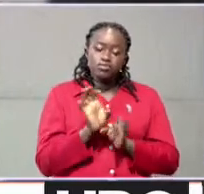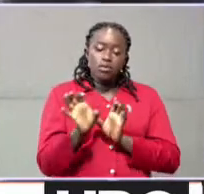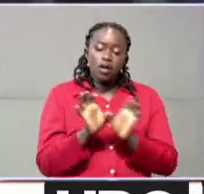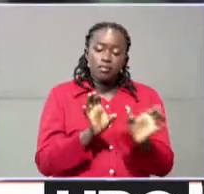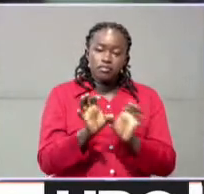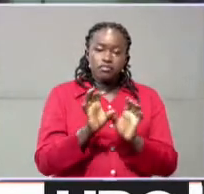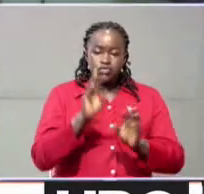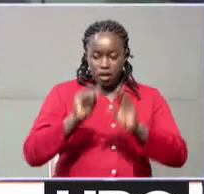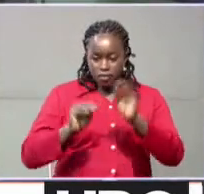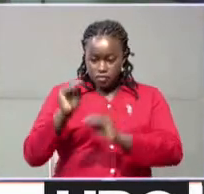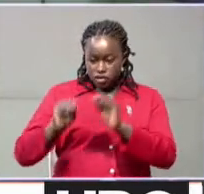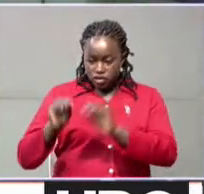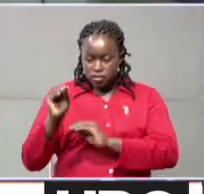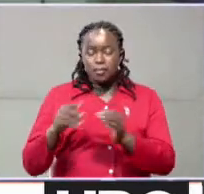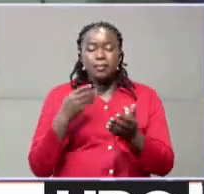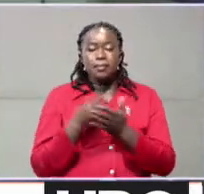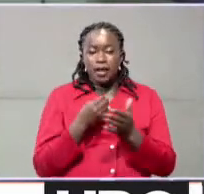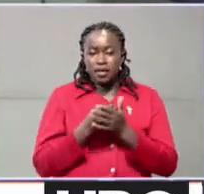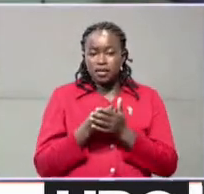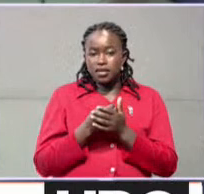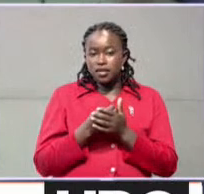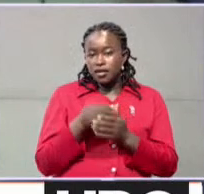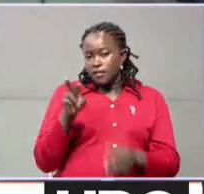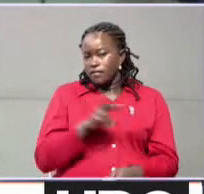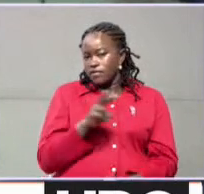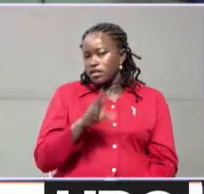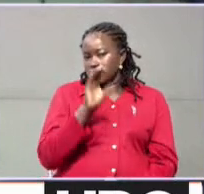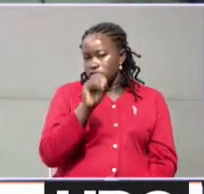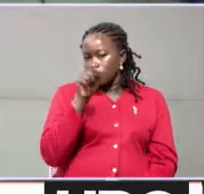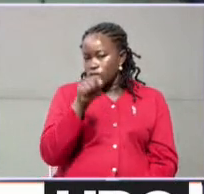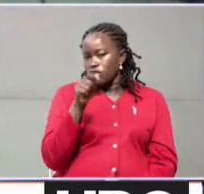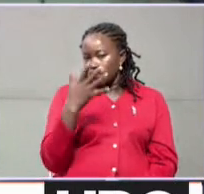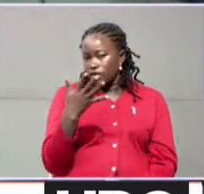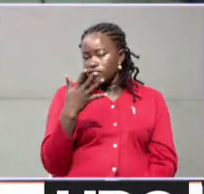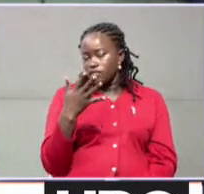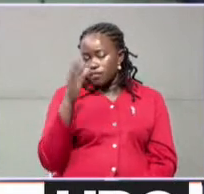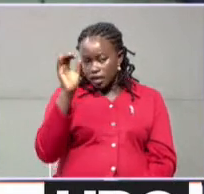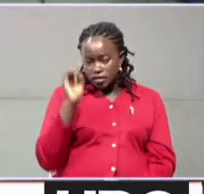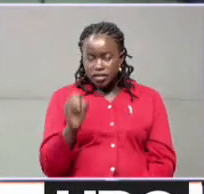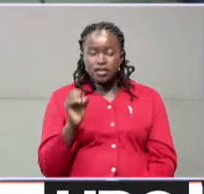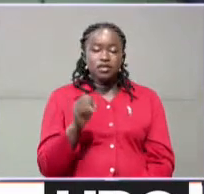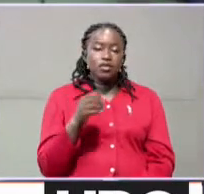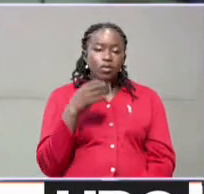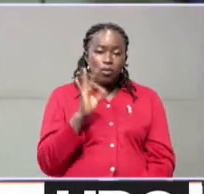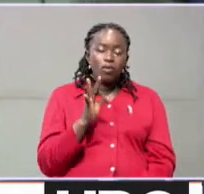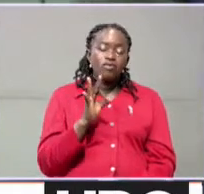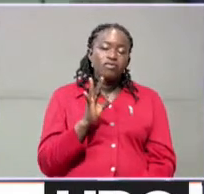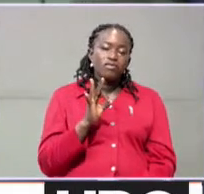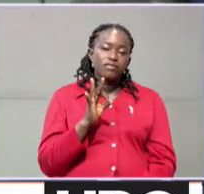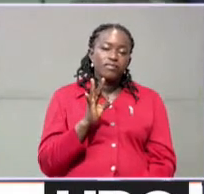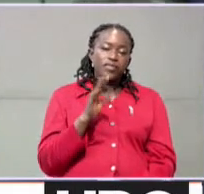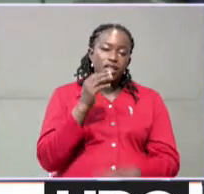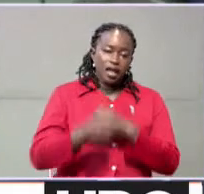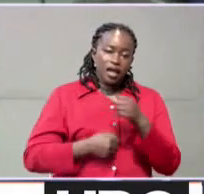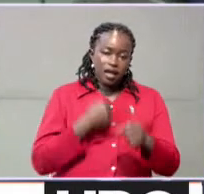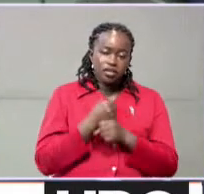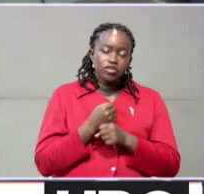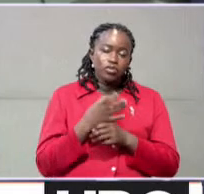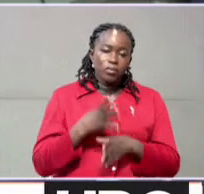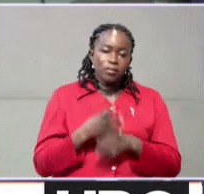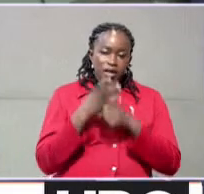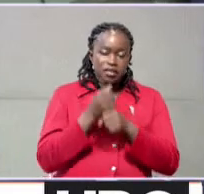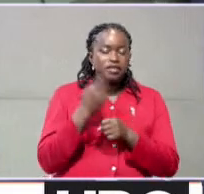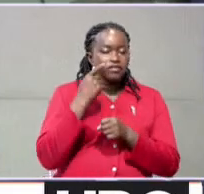fund funds equivalent to 0.5 percent of the appropriated annual budget of the